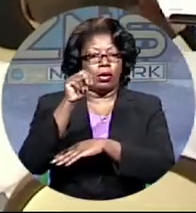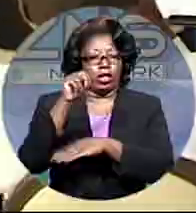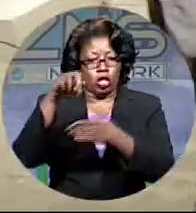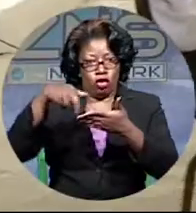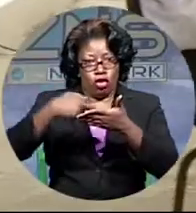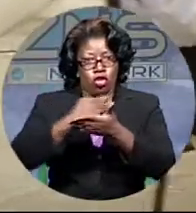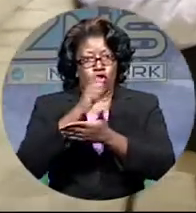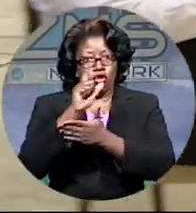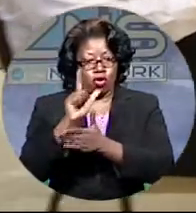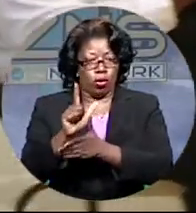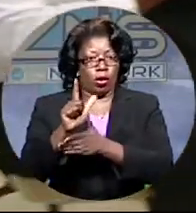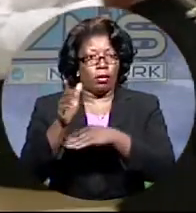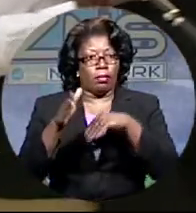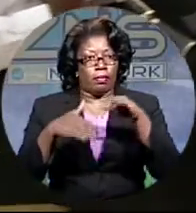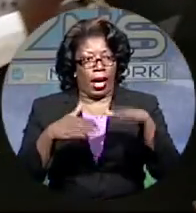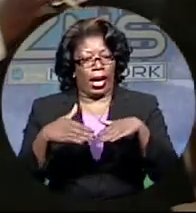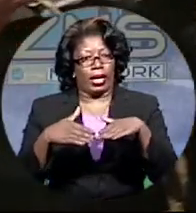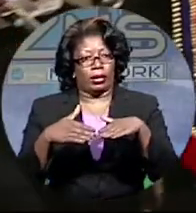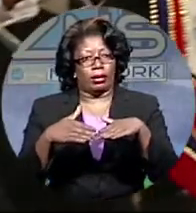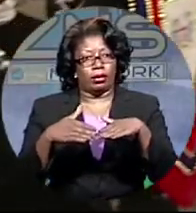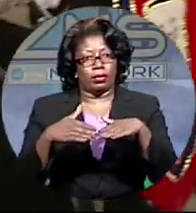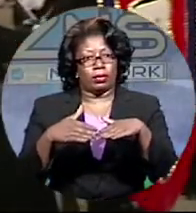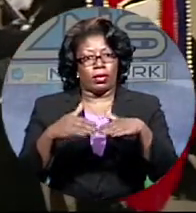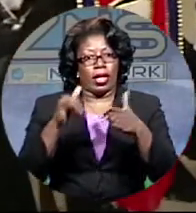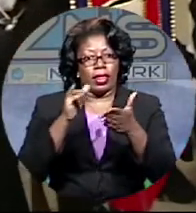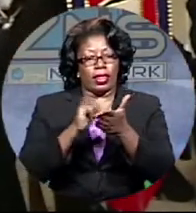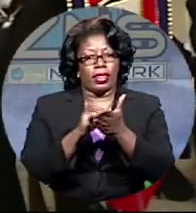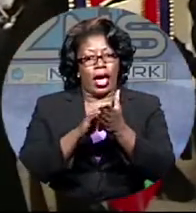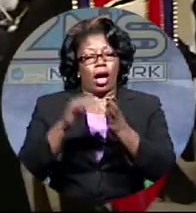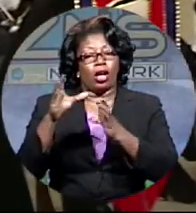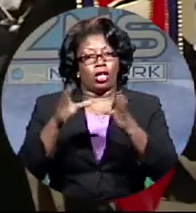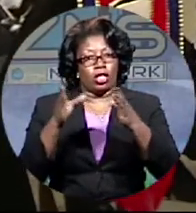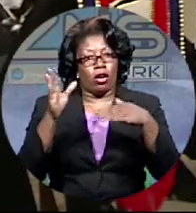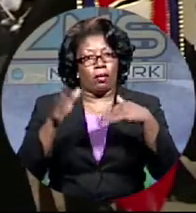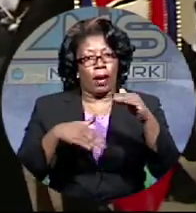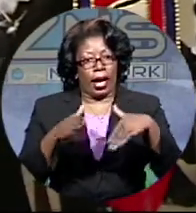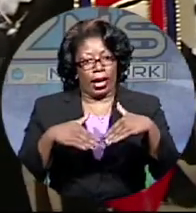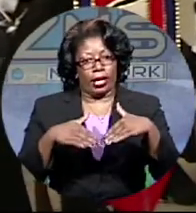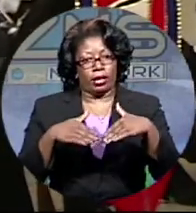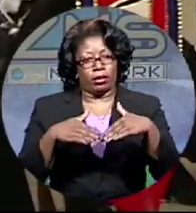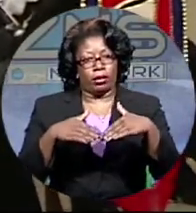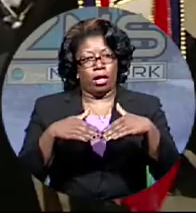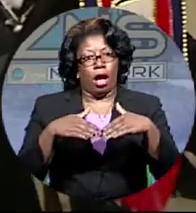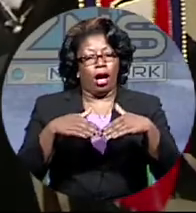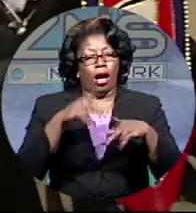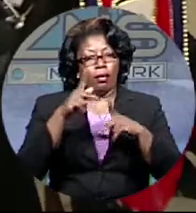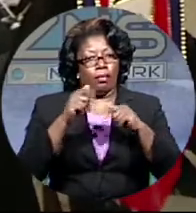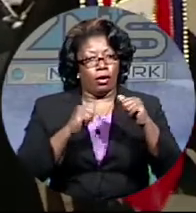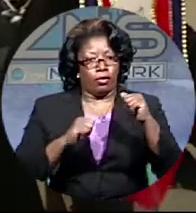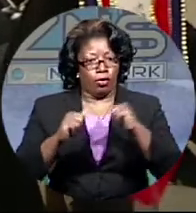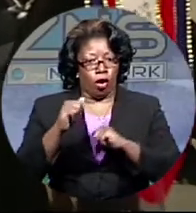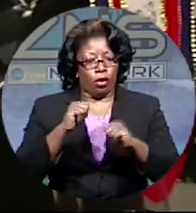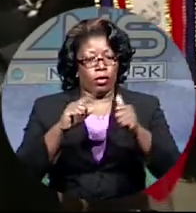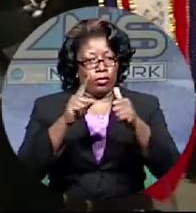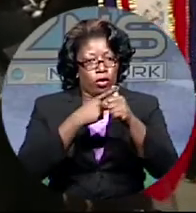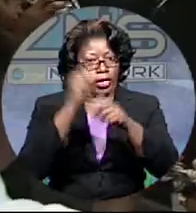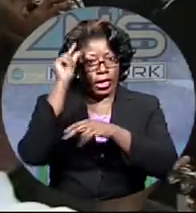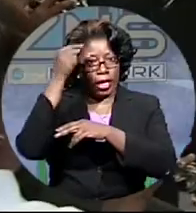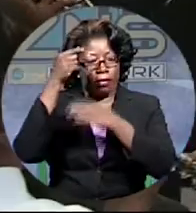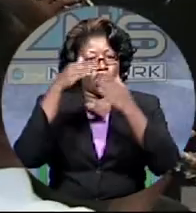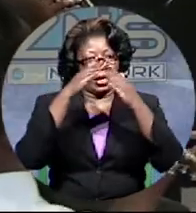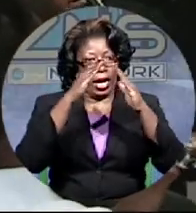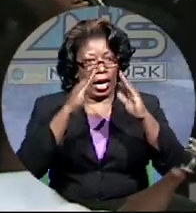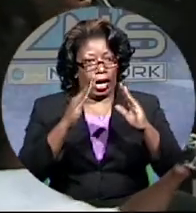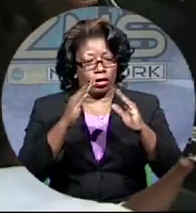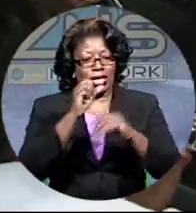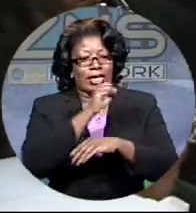Urban Renewal Foundation launch, though, the Urban Renewal Concert Band performed for the first time at Government House. A task band coordinator